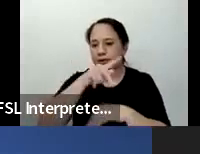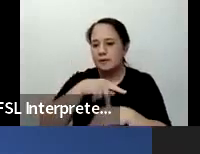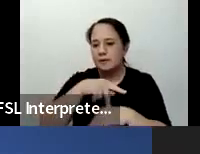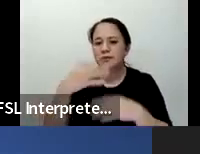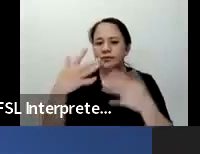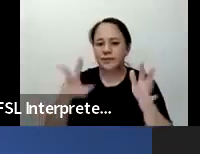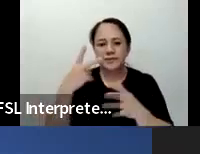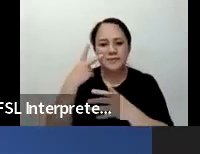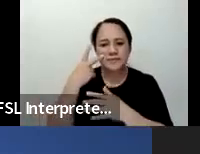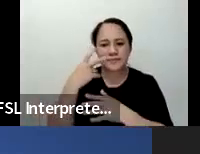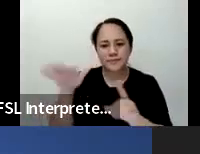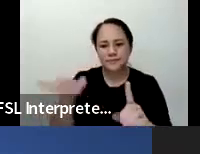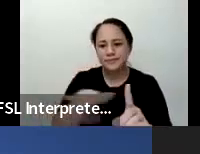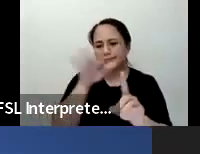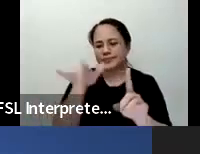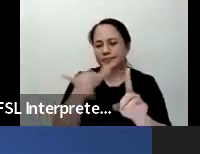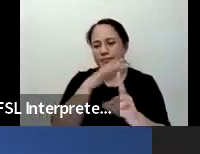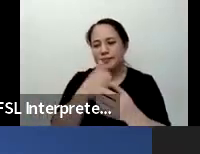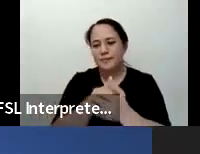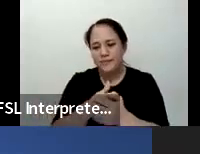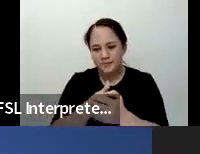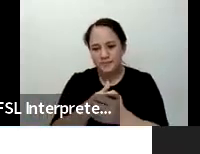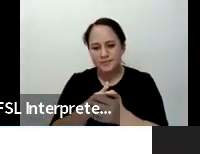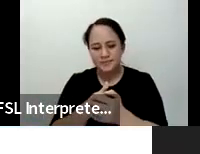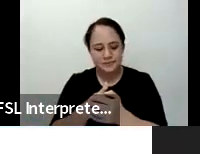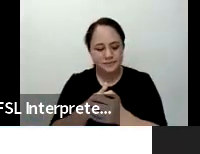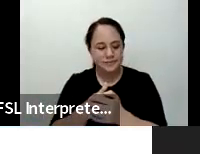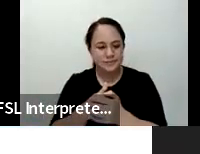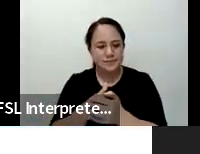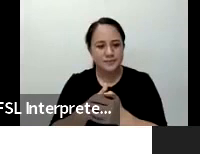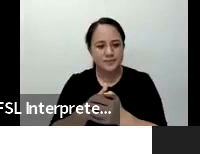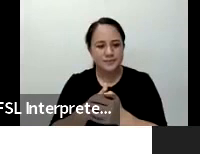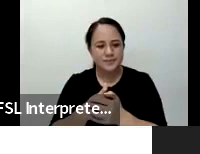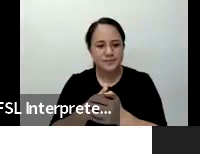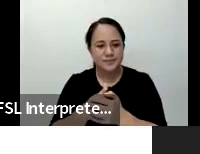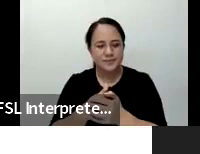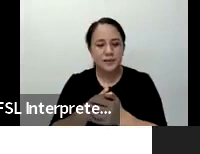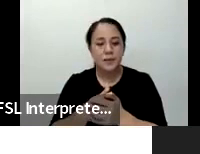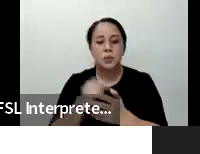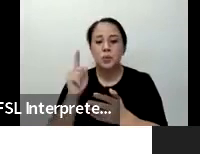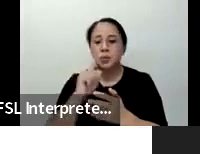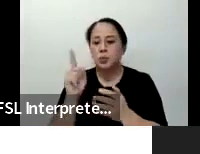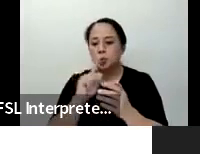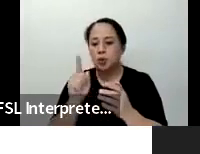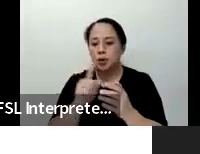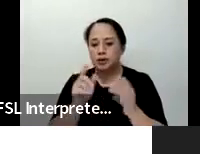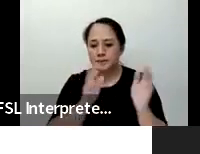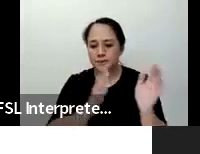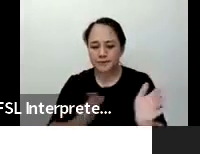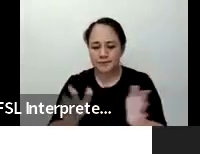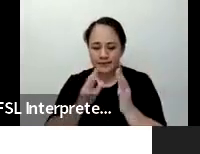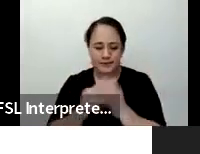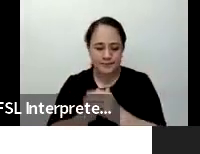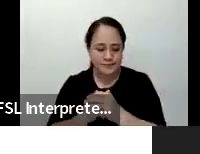have observed in the charts a while ago. So what are the ways